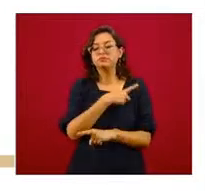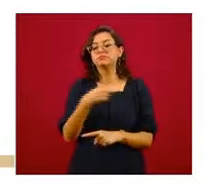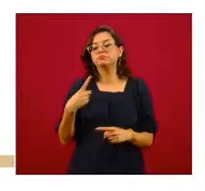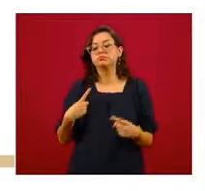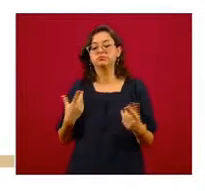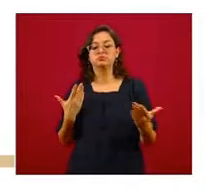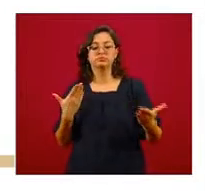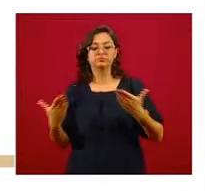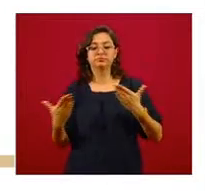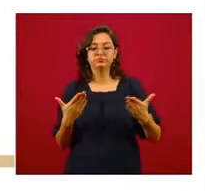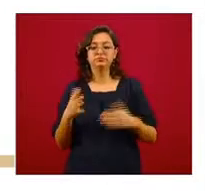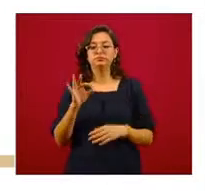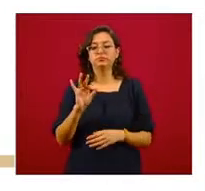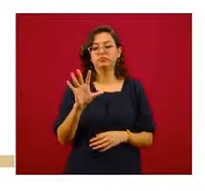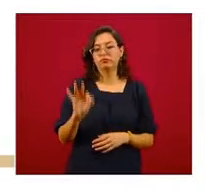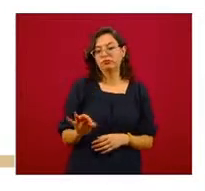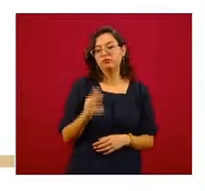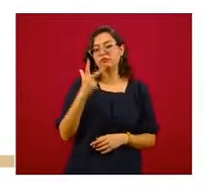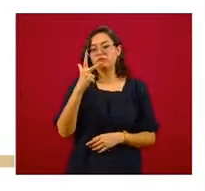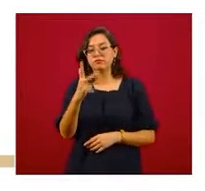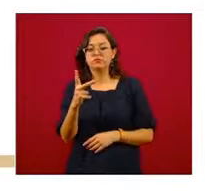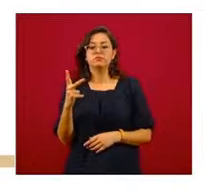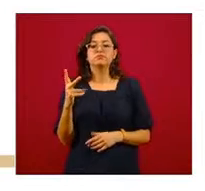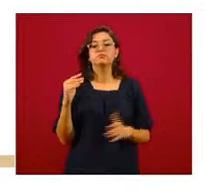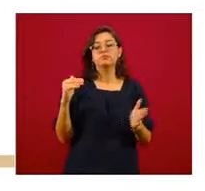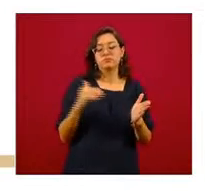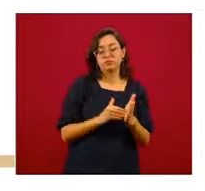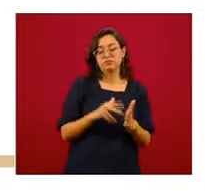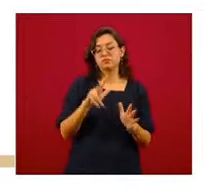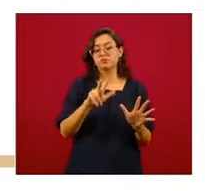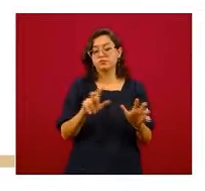And we must take a look at this from the